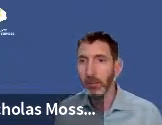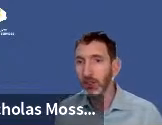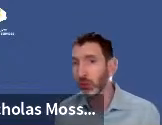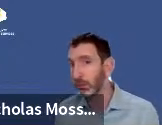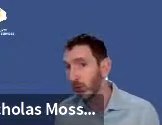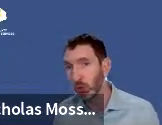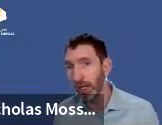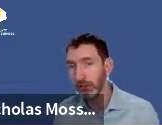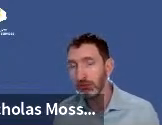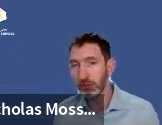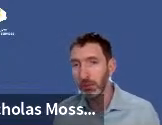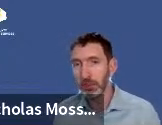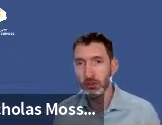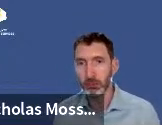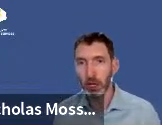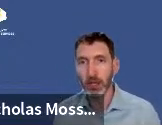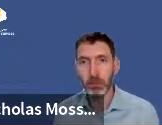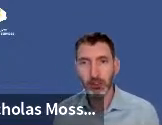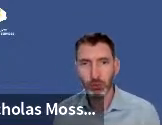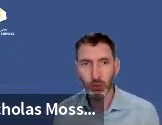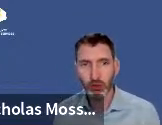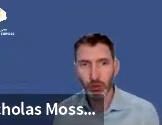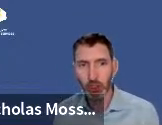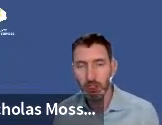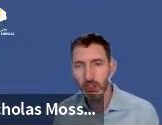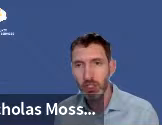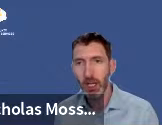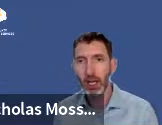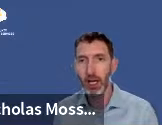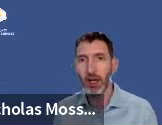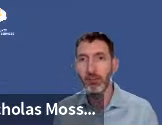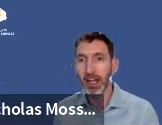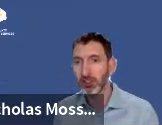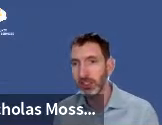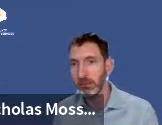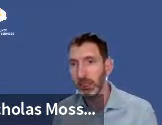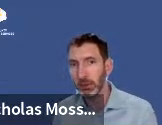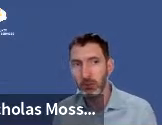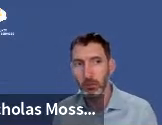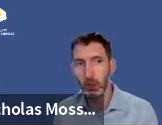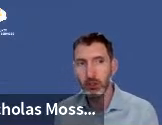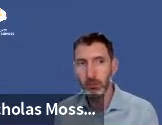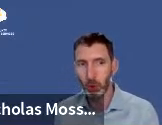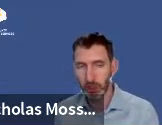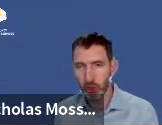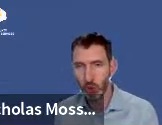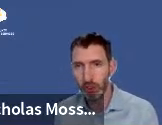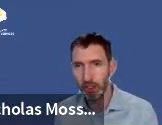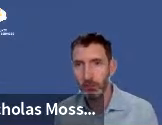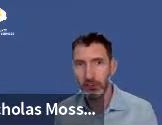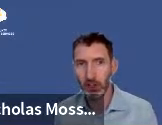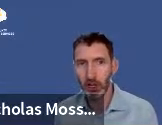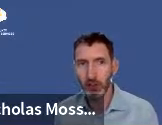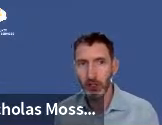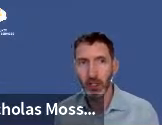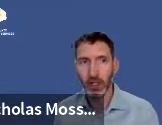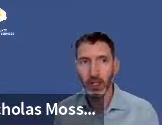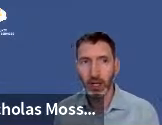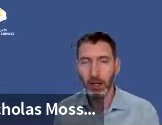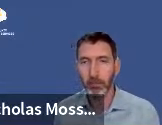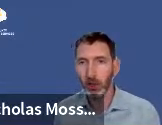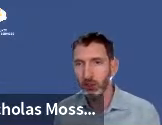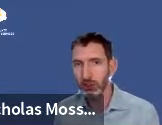transmission. As we move away from these broad-based restrictions, vaccine becomes the most important tool here, but there are